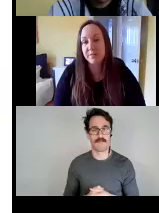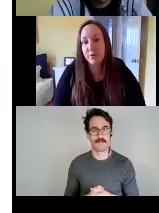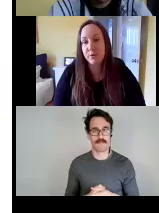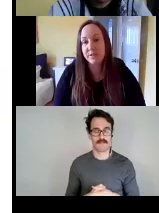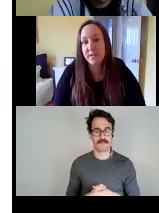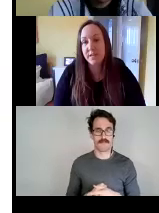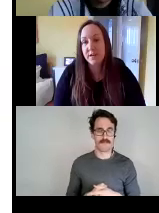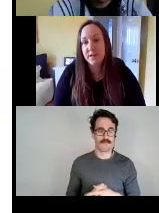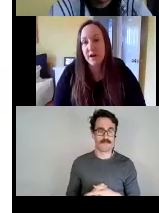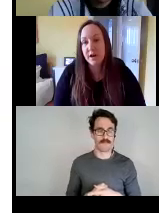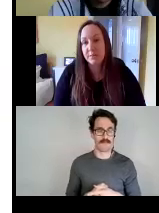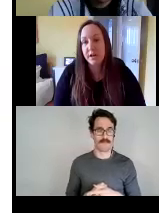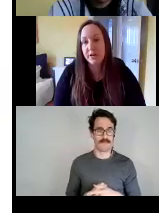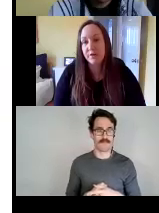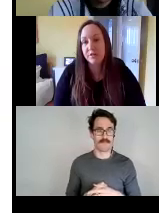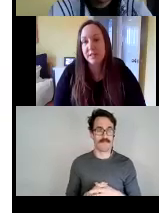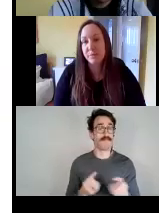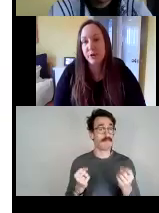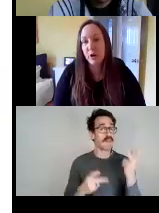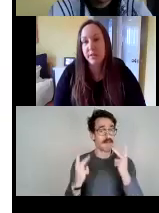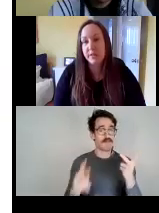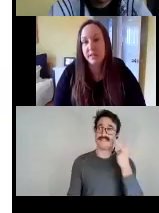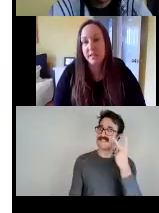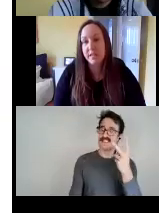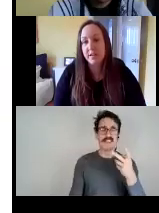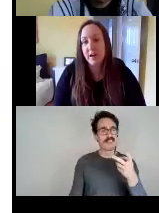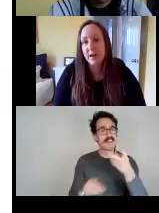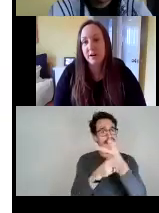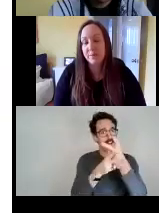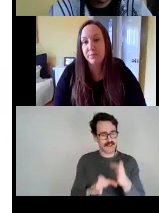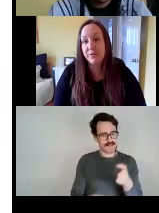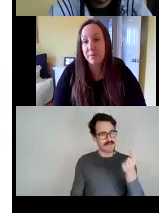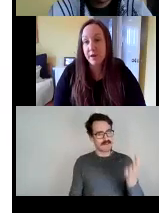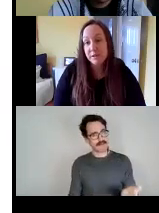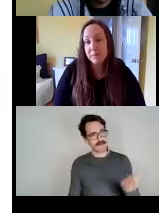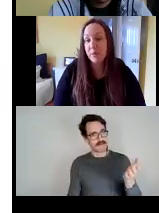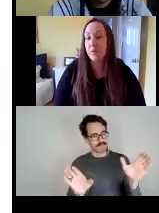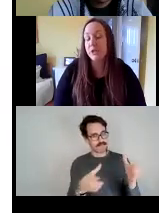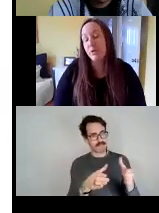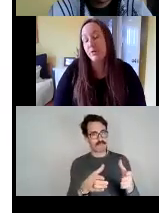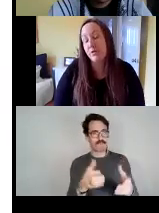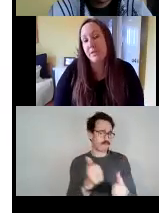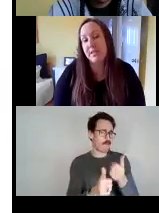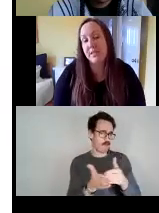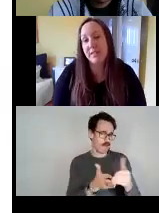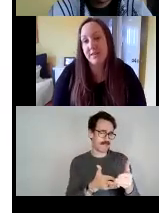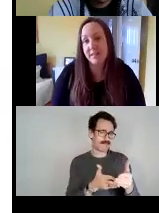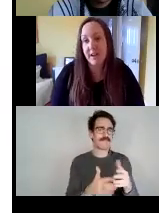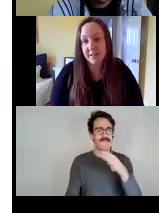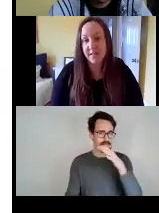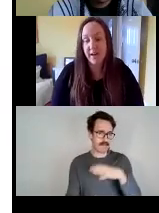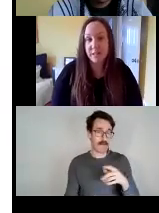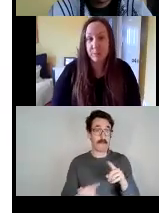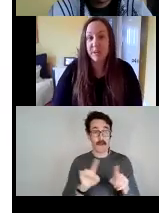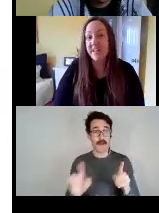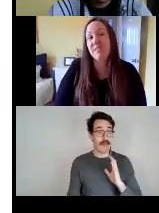think that some folks see caregivers as predominantly females, but what we do know from the statistics